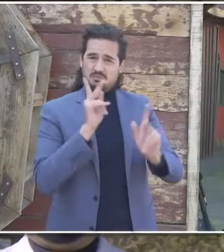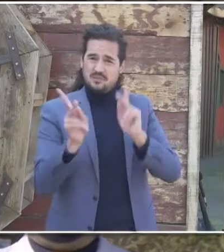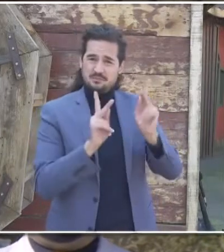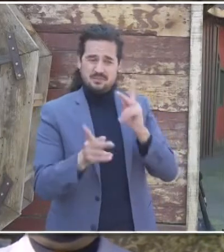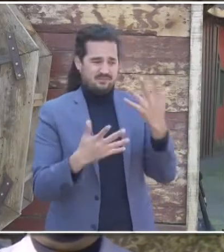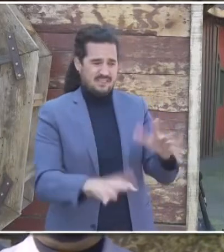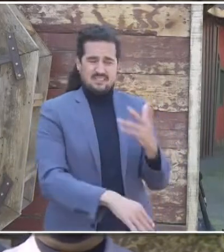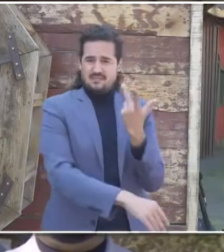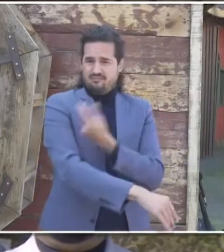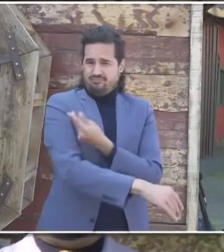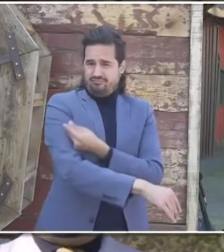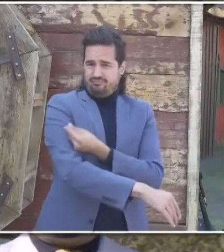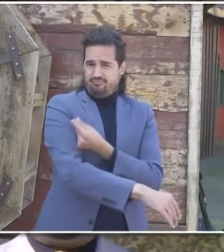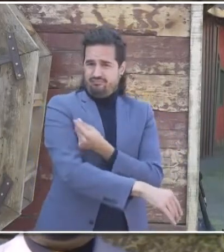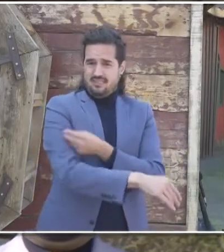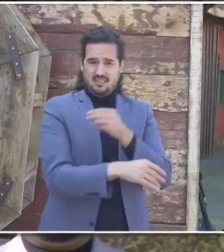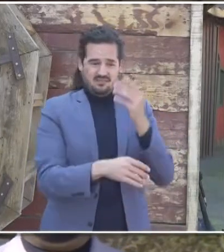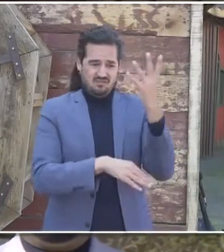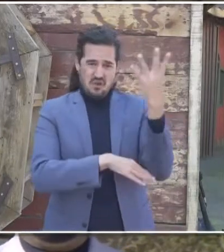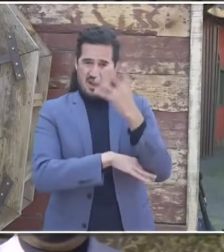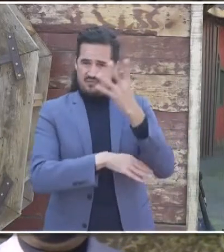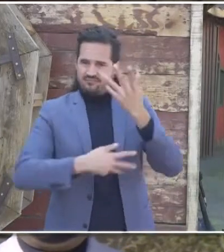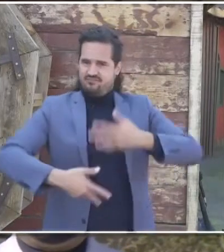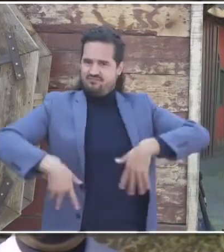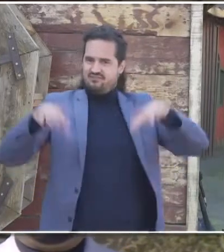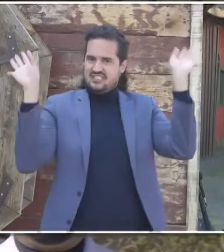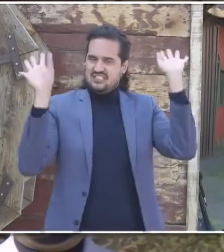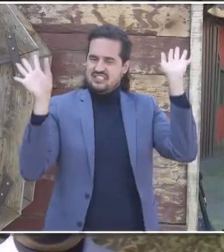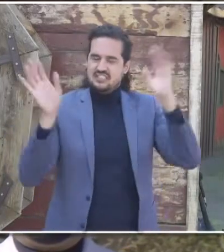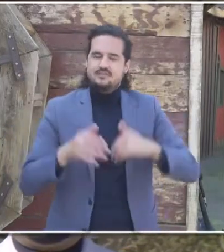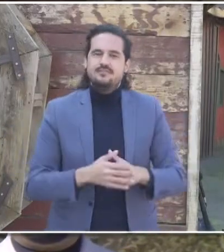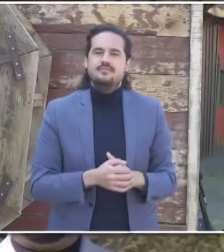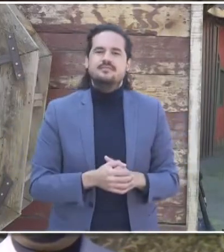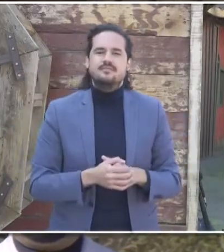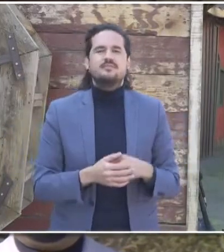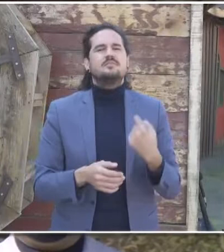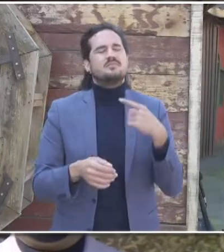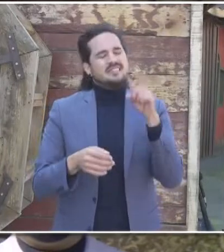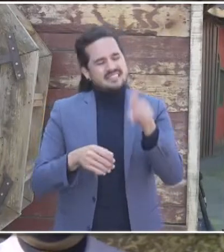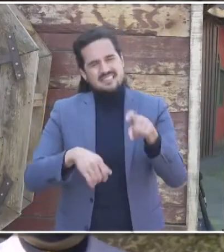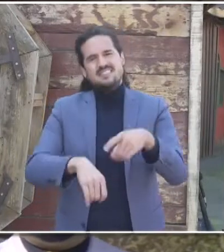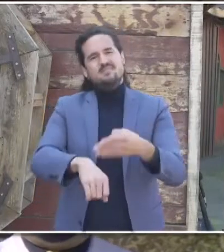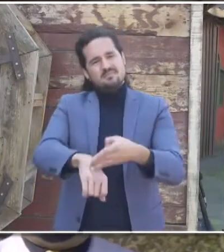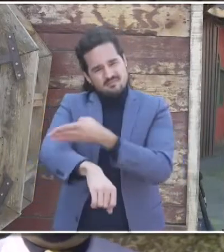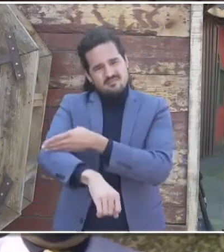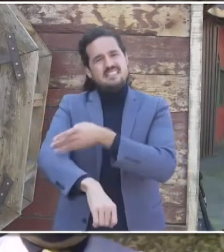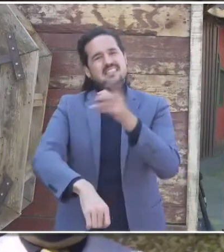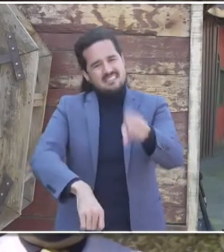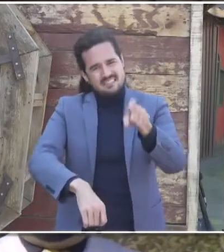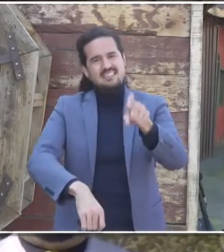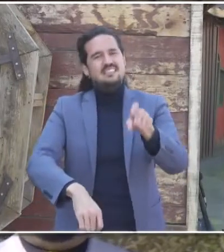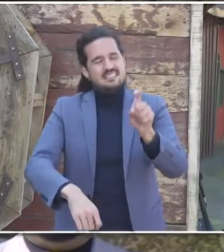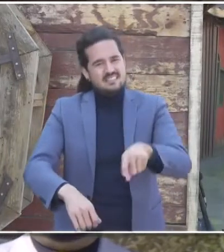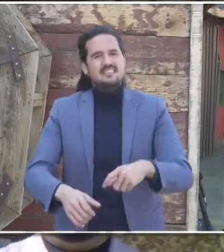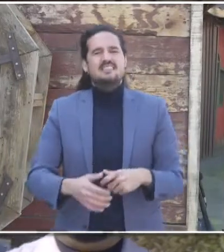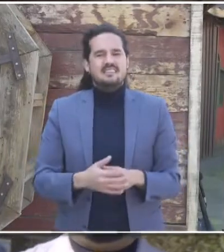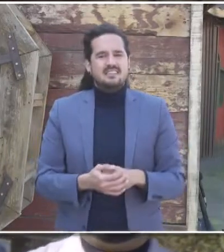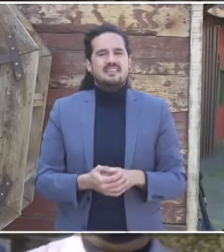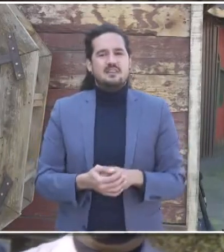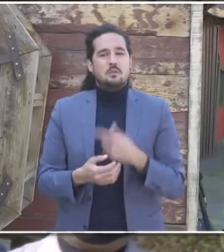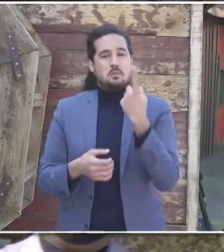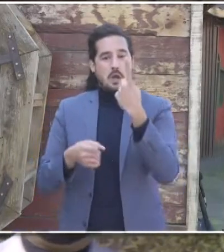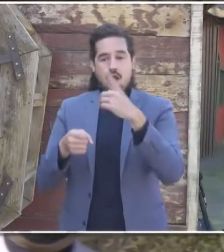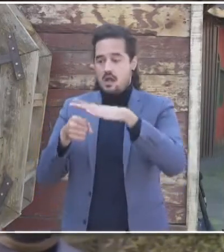week. But we have to do more. One of the areas where we're seeing progress is two. We're seeing